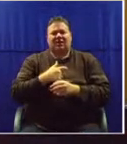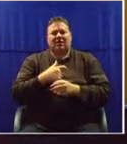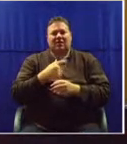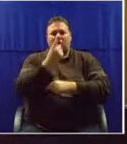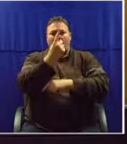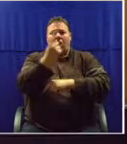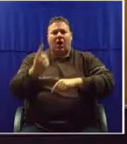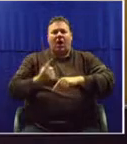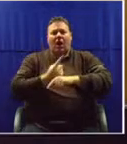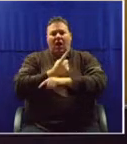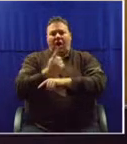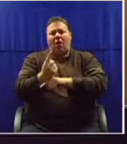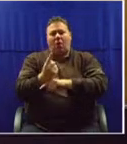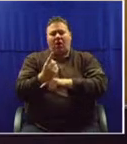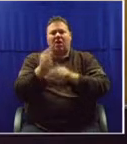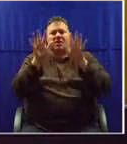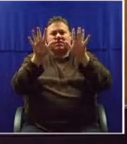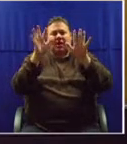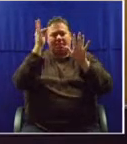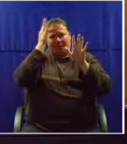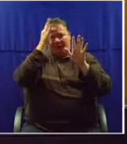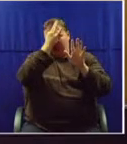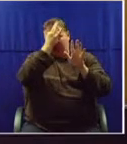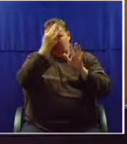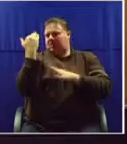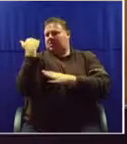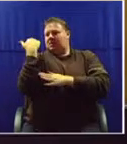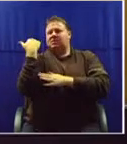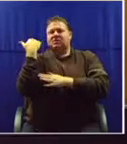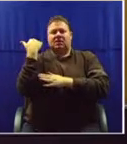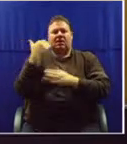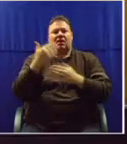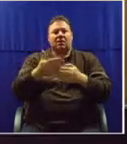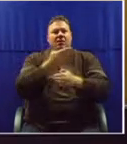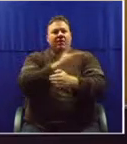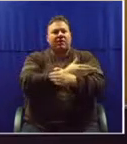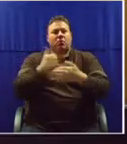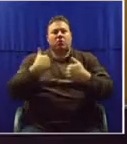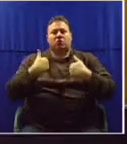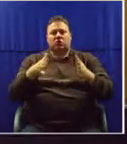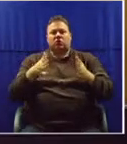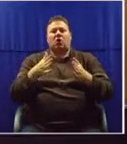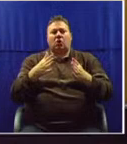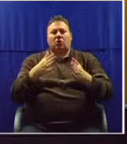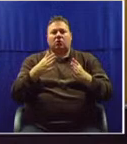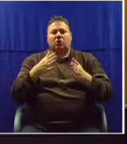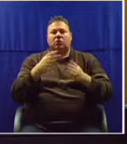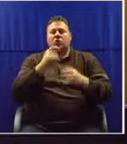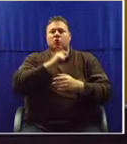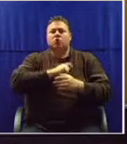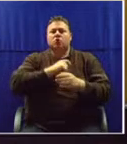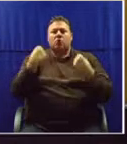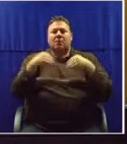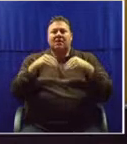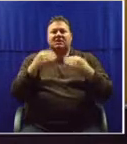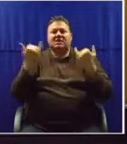an hour, 10 minutes, before we could start with the real business of the